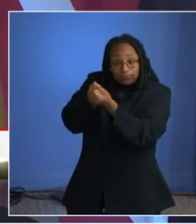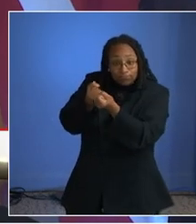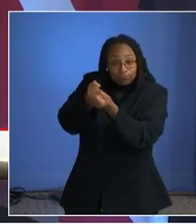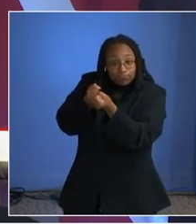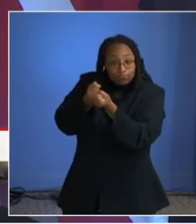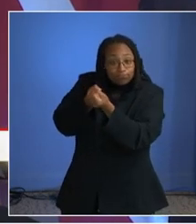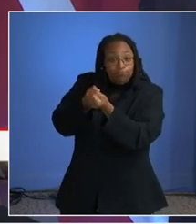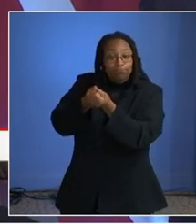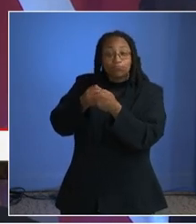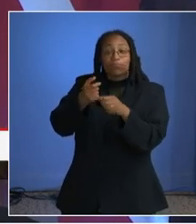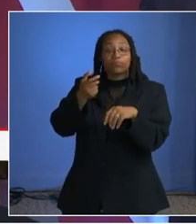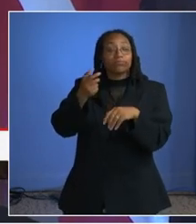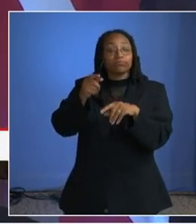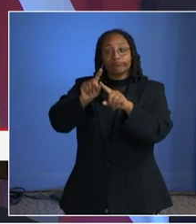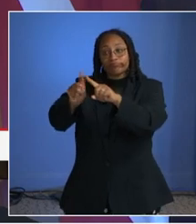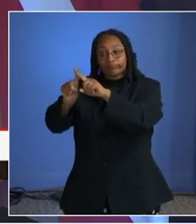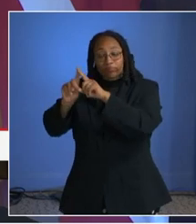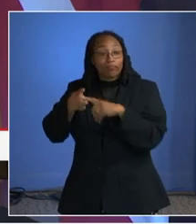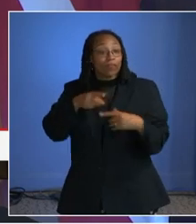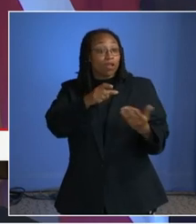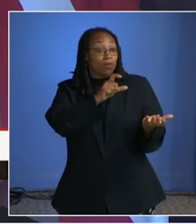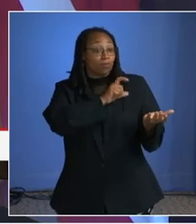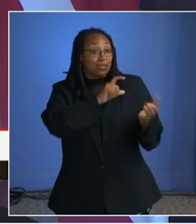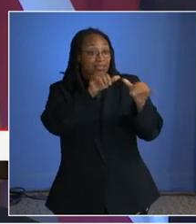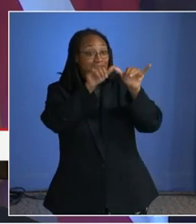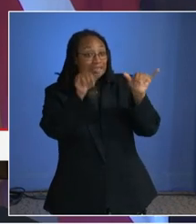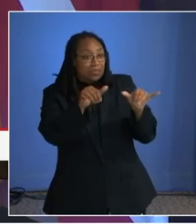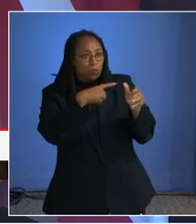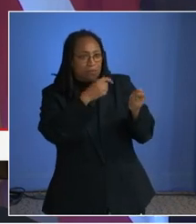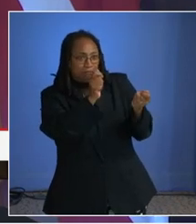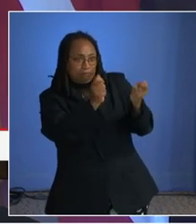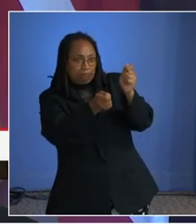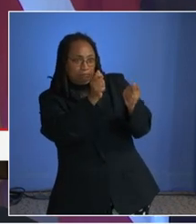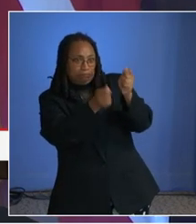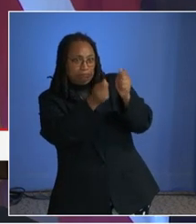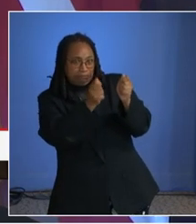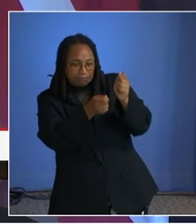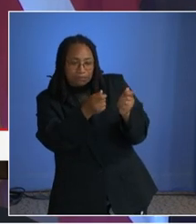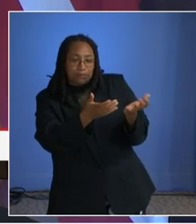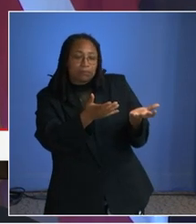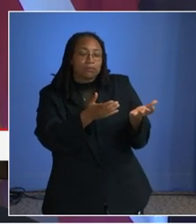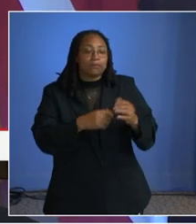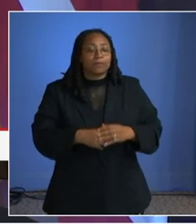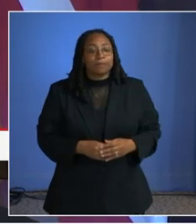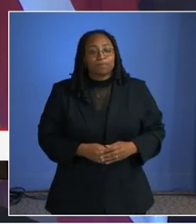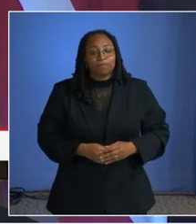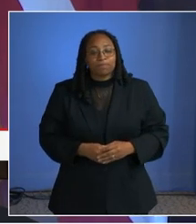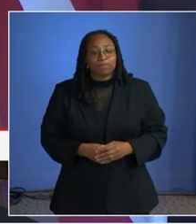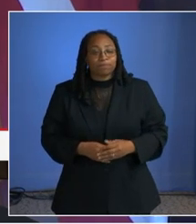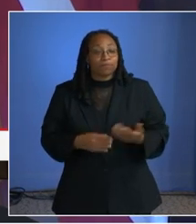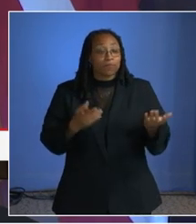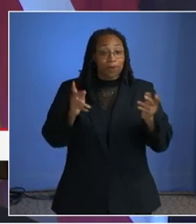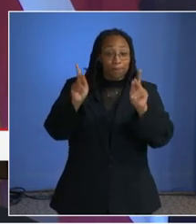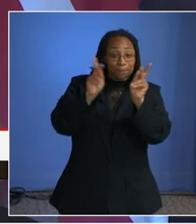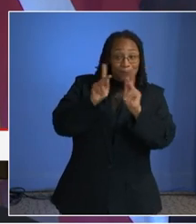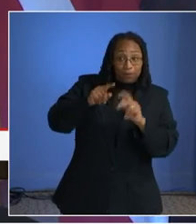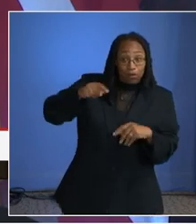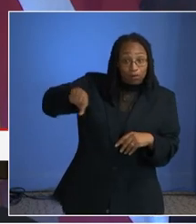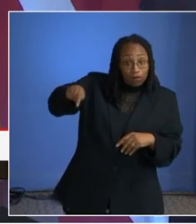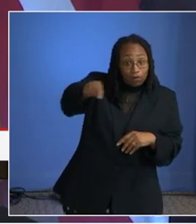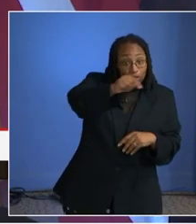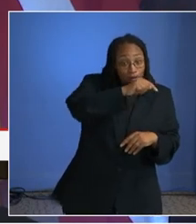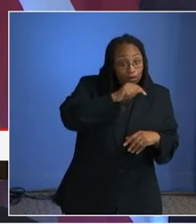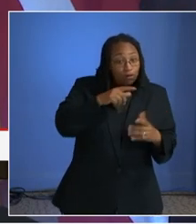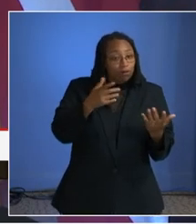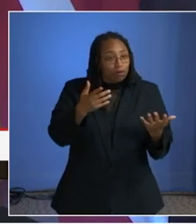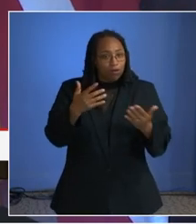it hard to hold people who are dangerous. So I think that there are many things that the council is seemingly